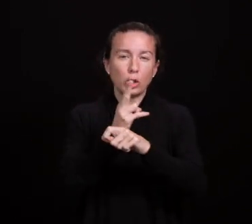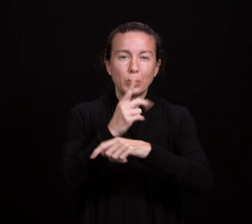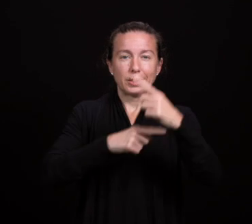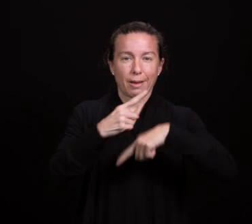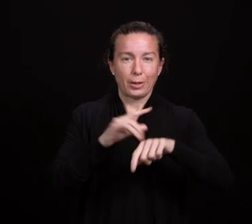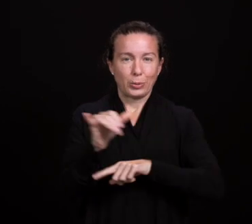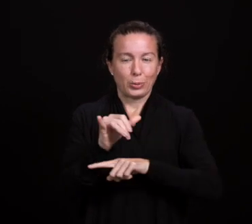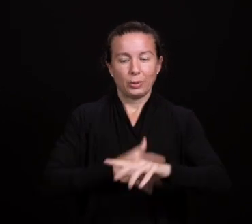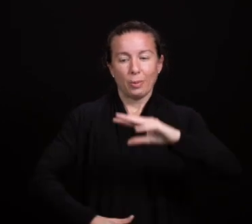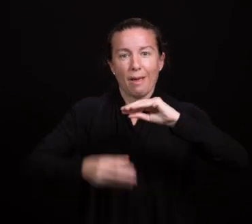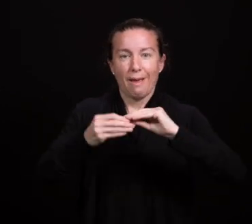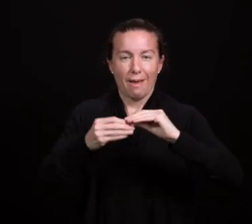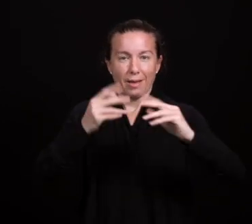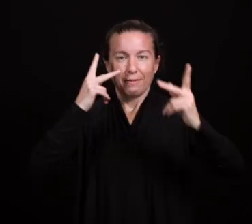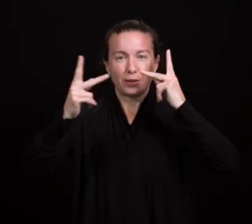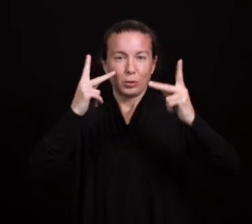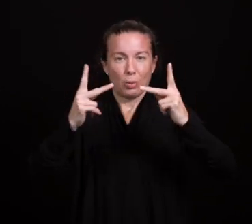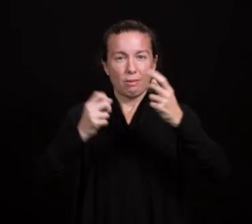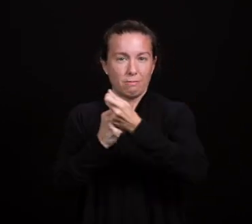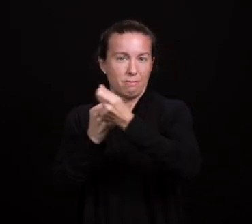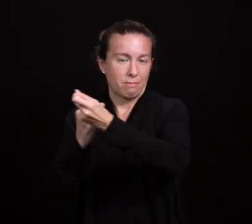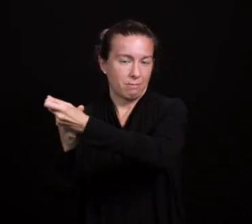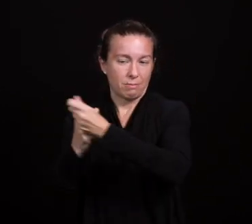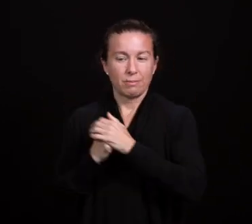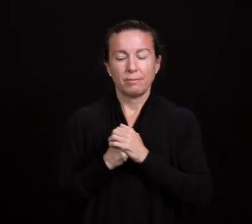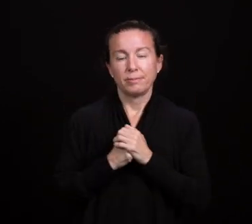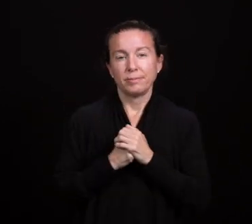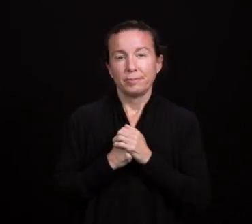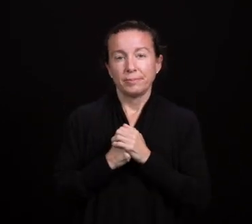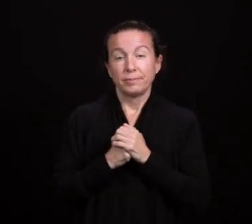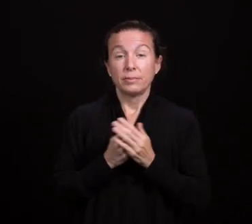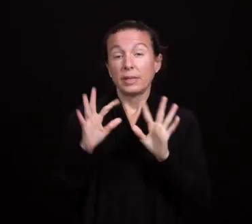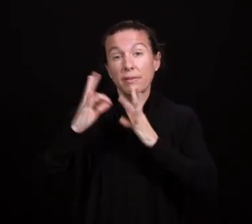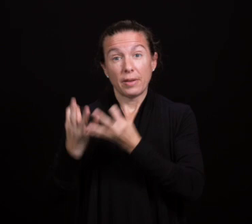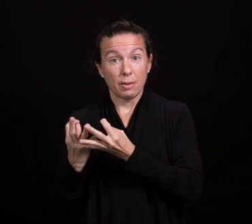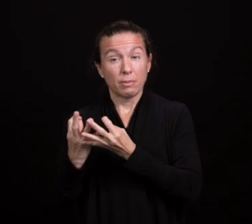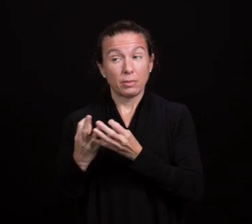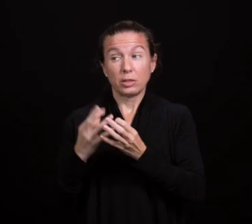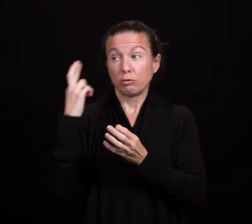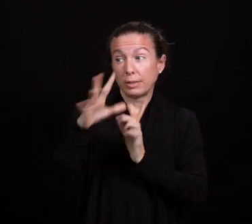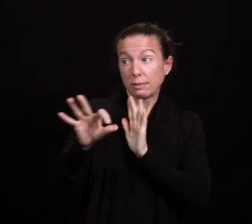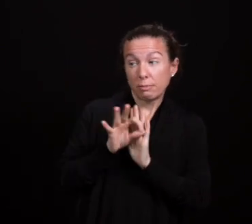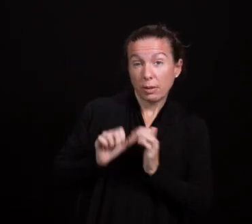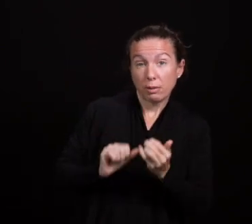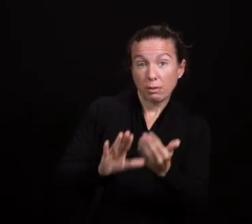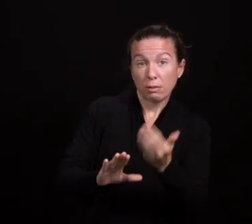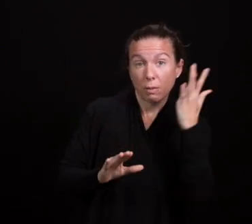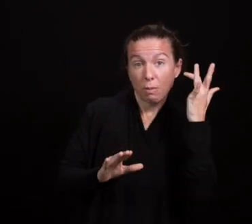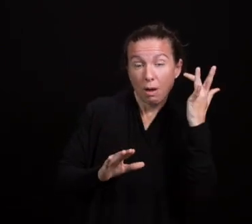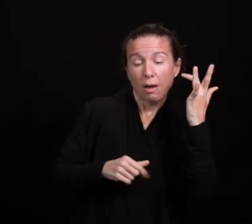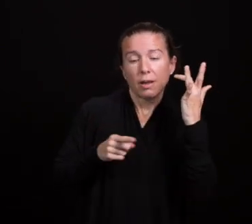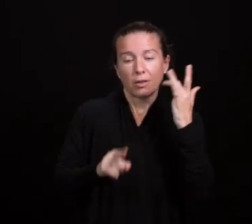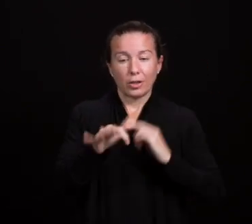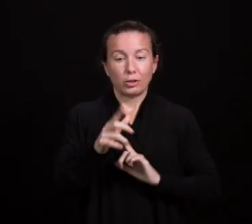to provide more visual context for spoken language messages. Families typically choose this approach when their goal is